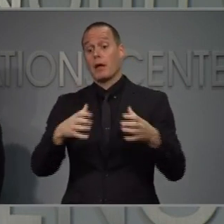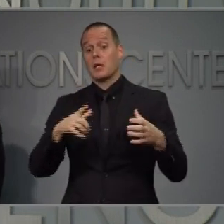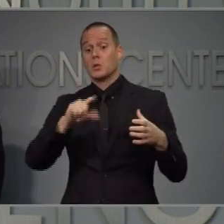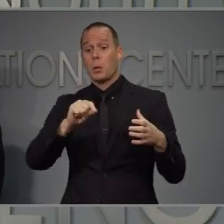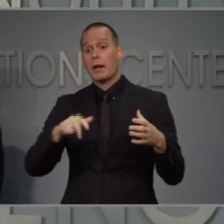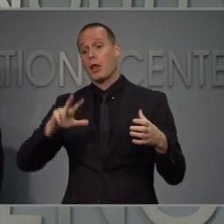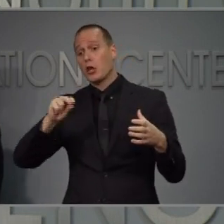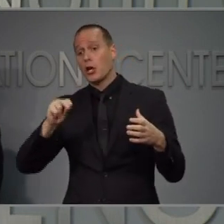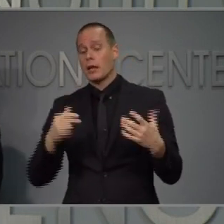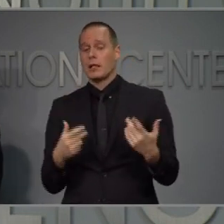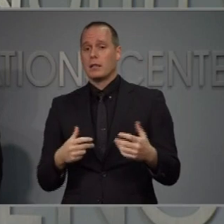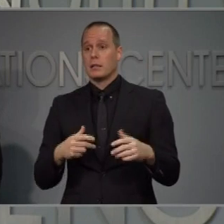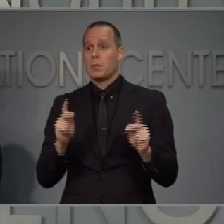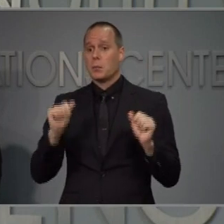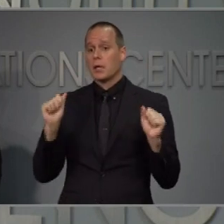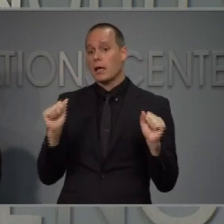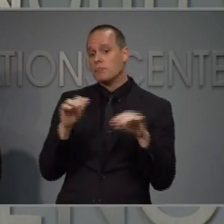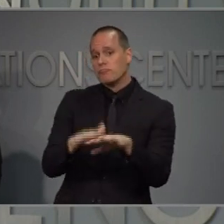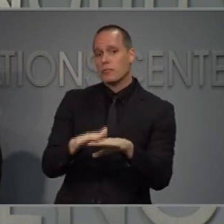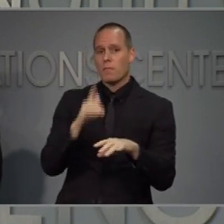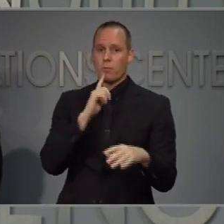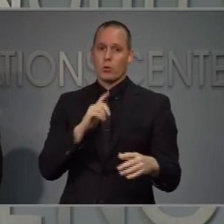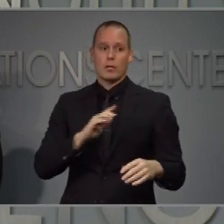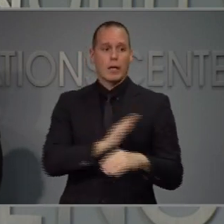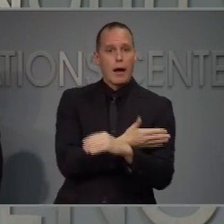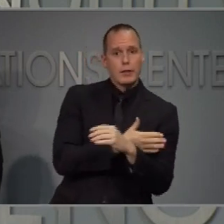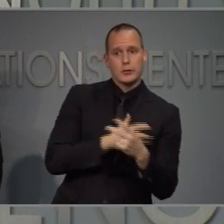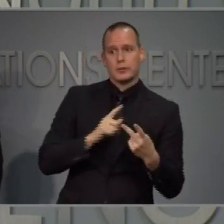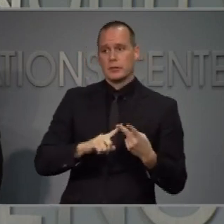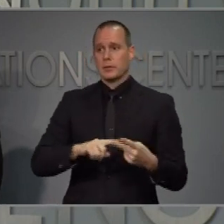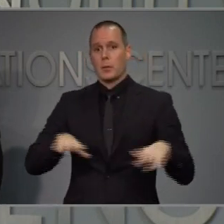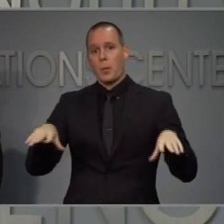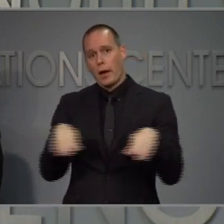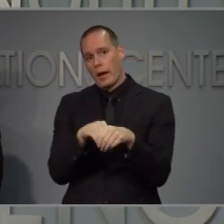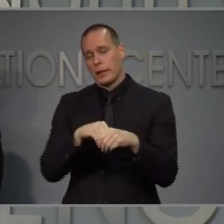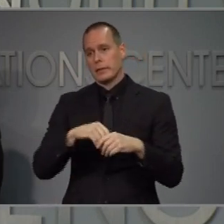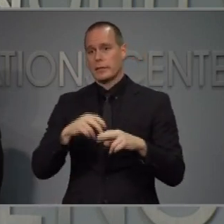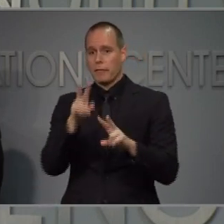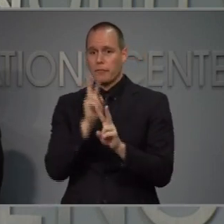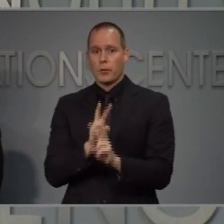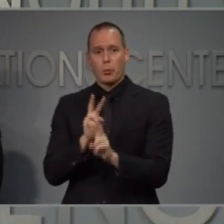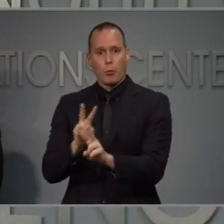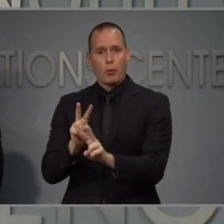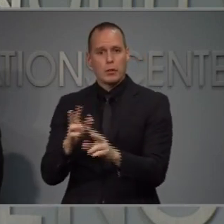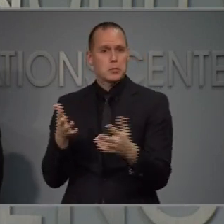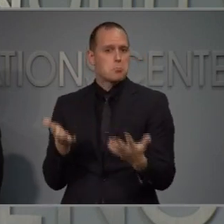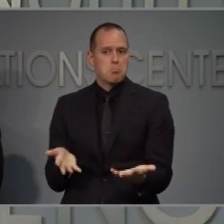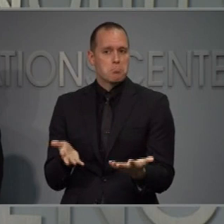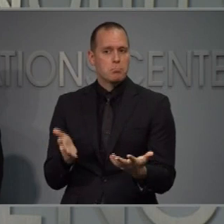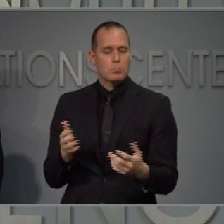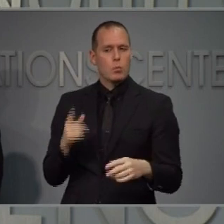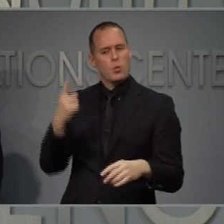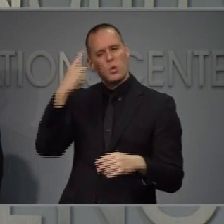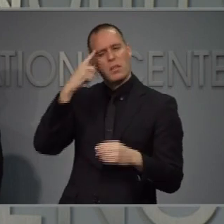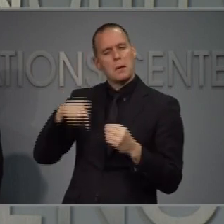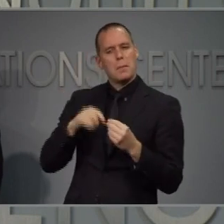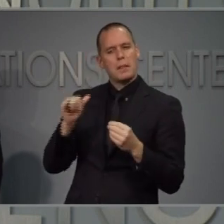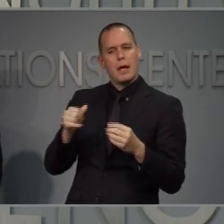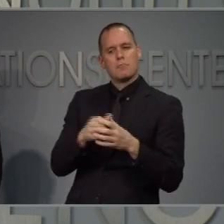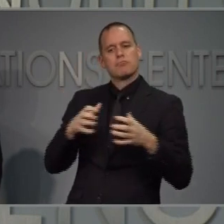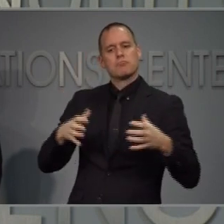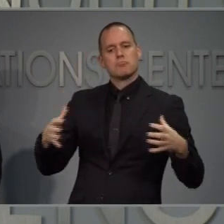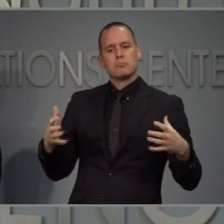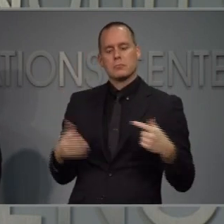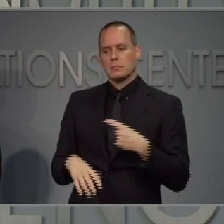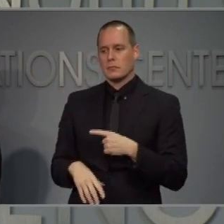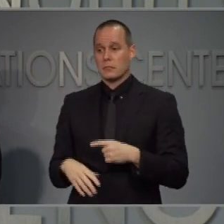and weddings and funerals and things like that? We are concerned about mass gatherings, as